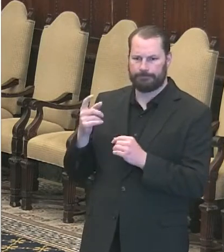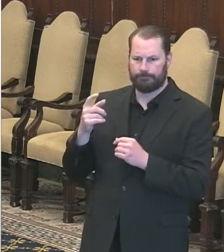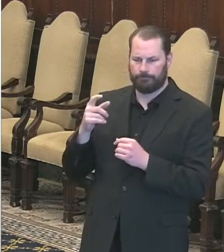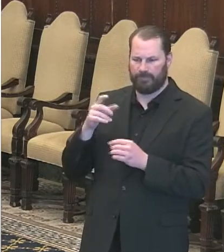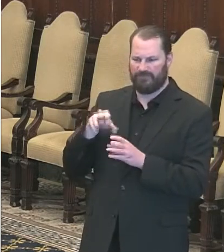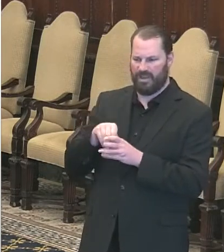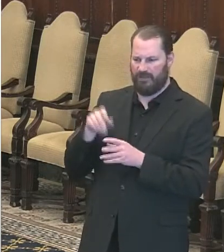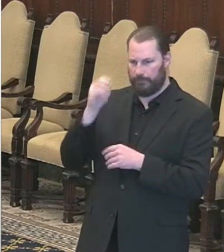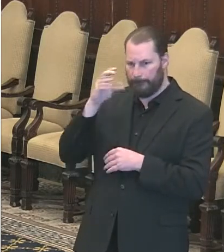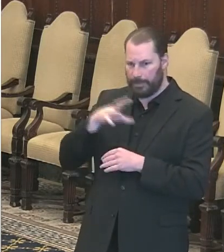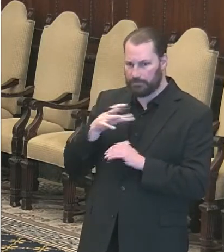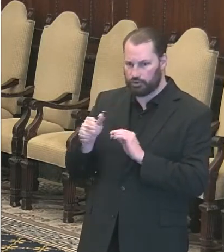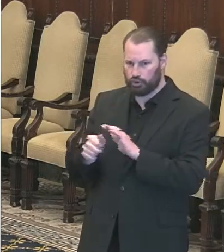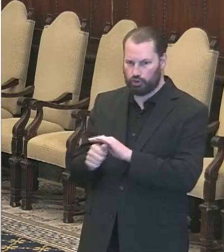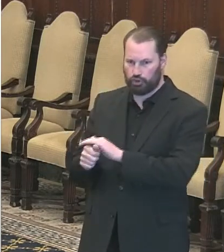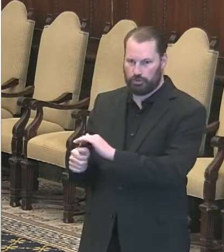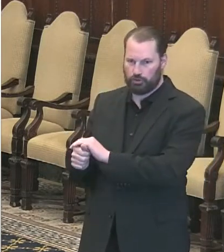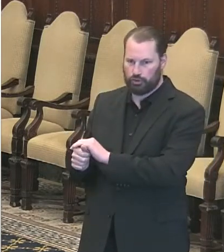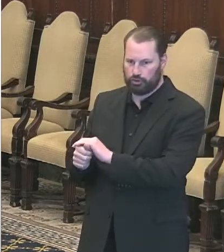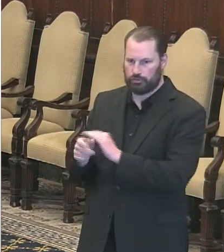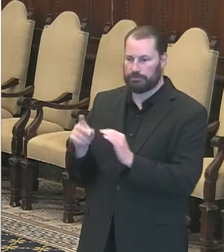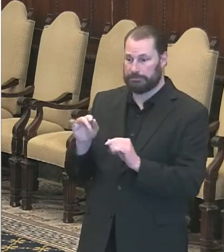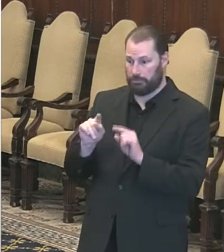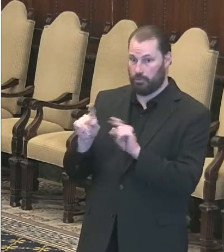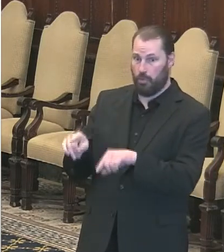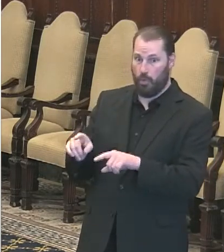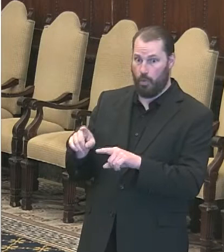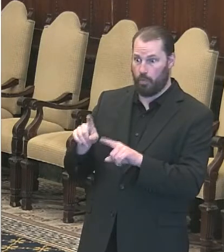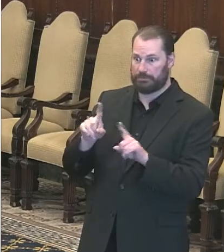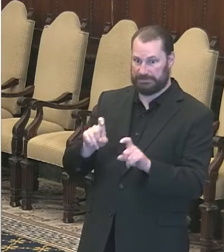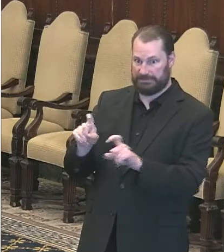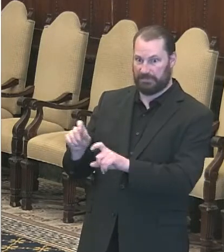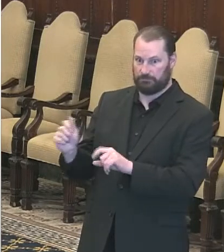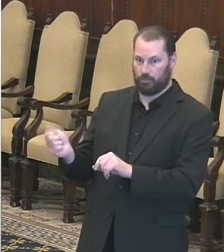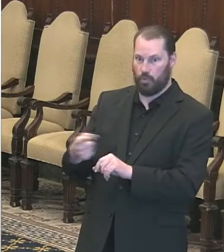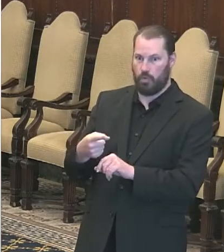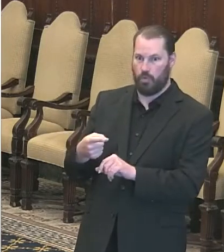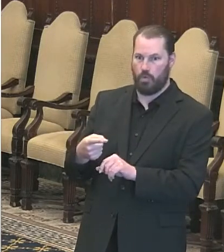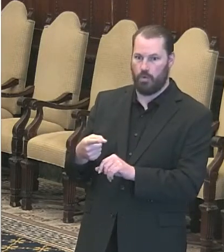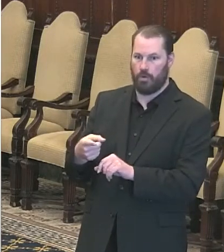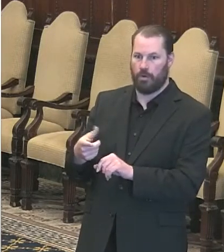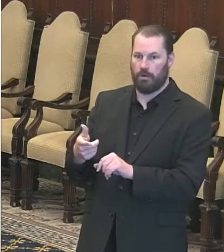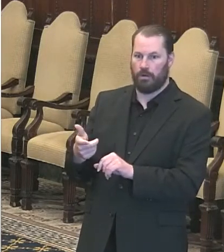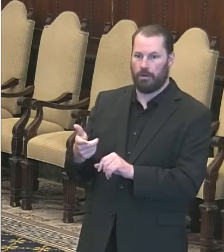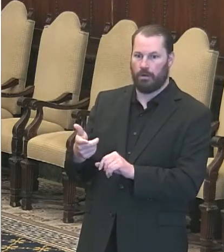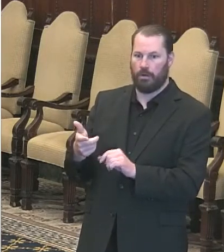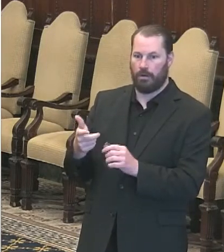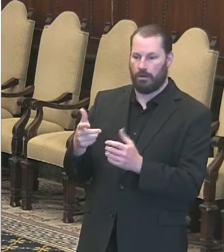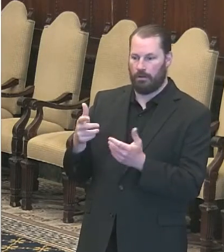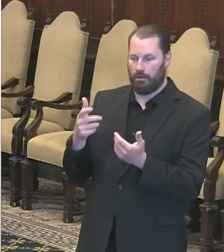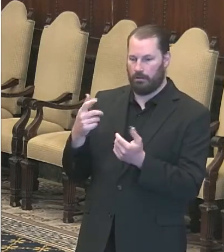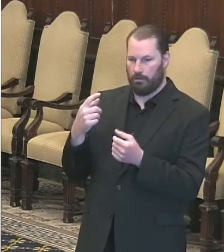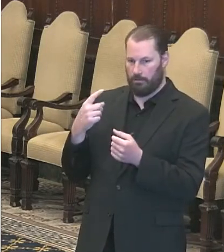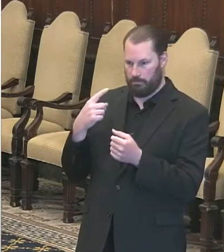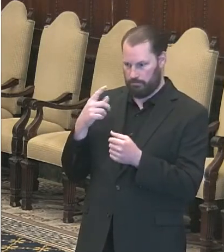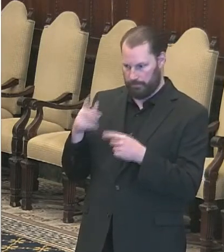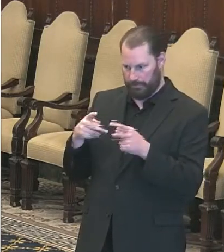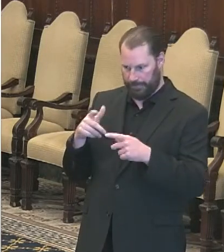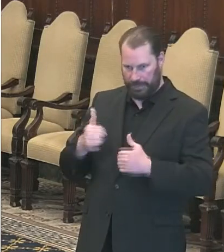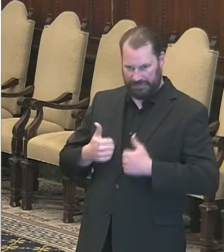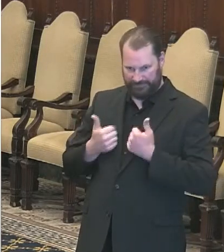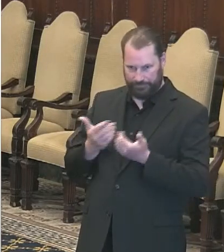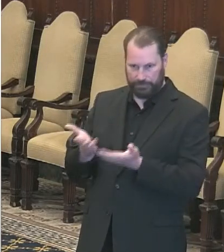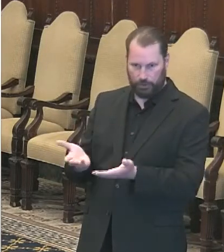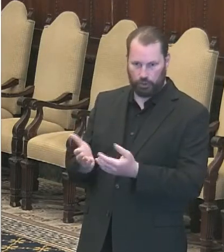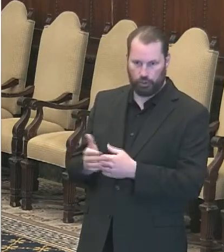went in and did testing on a fairly large number of people who were living in the congregate part of that shelter, all of whom had no